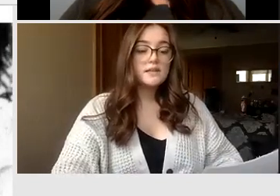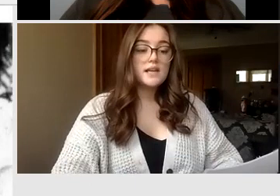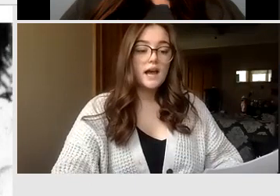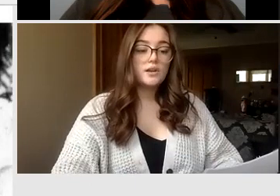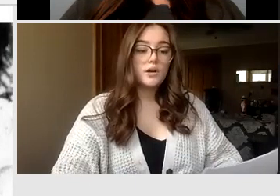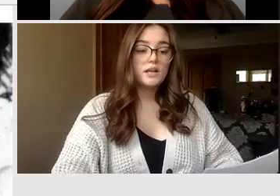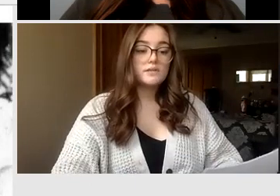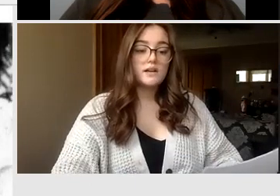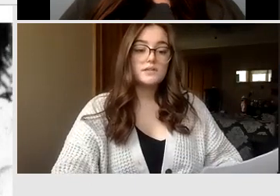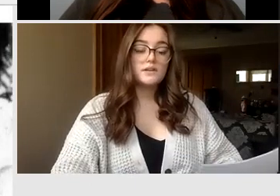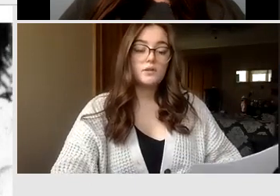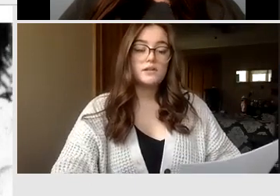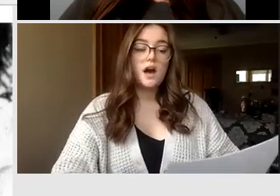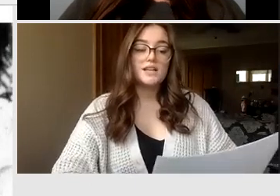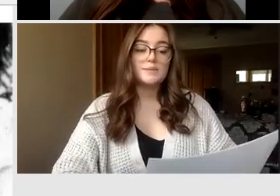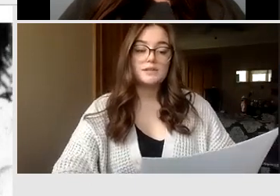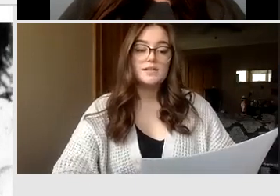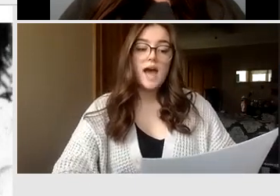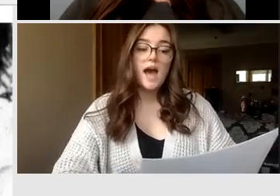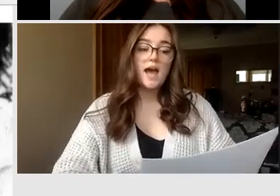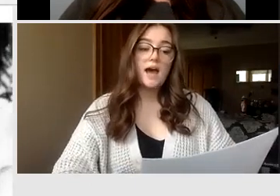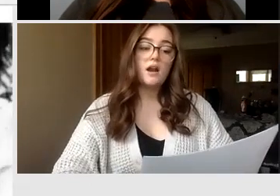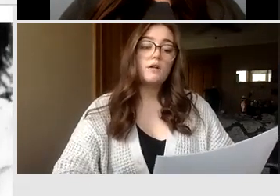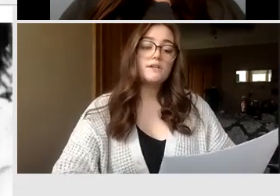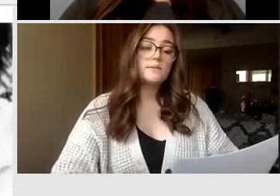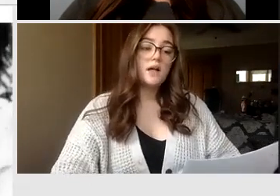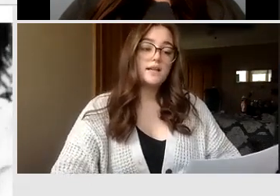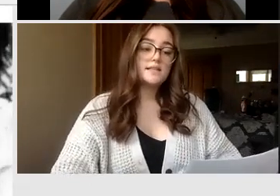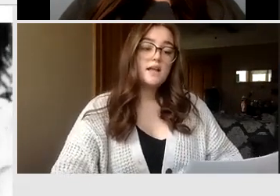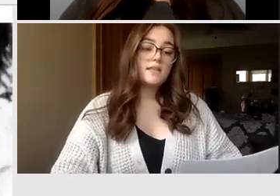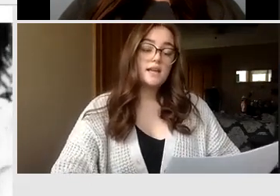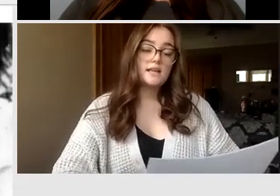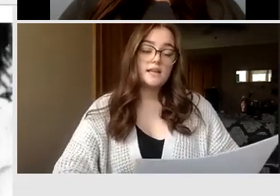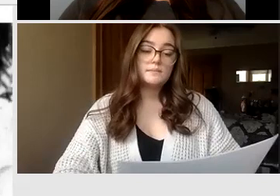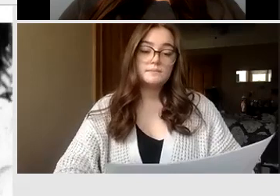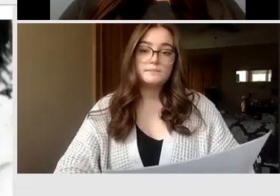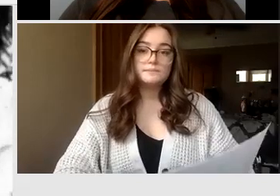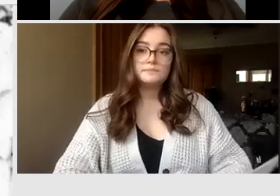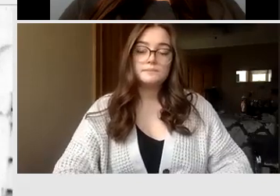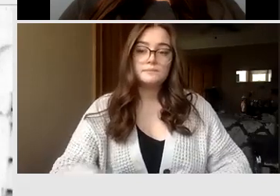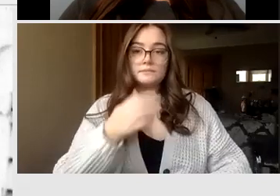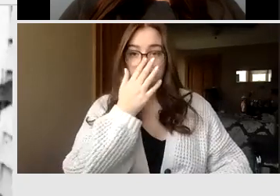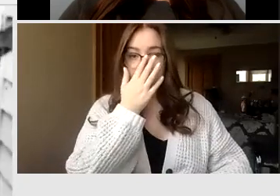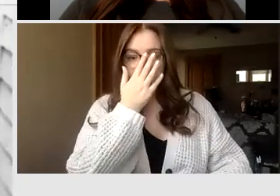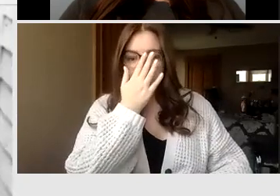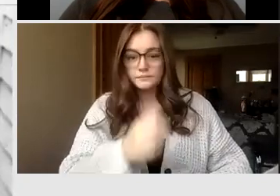of men died who could have lived if only the hospitals had had all the supplies they needed.